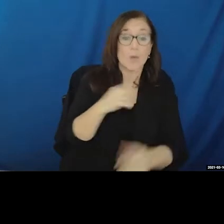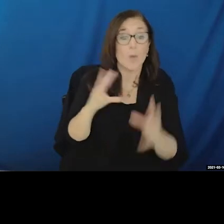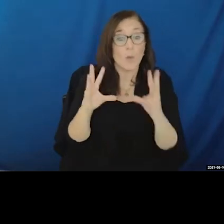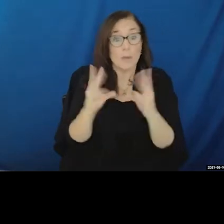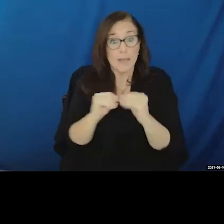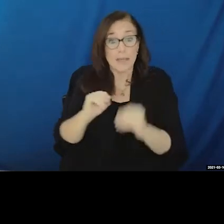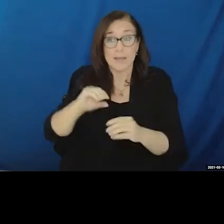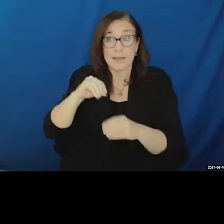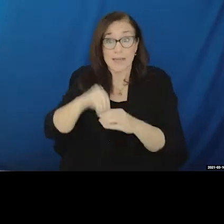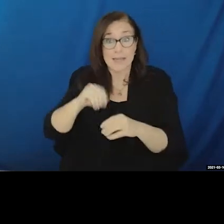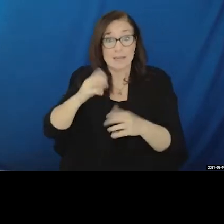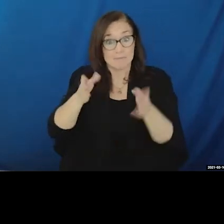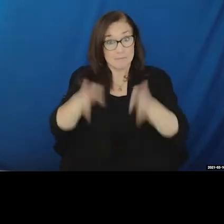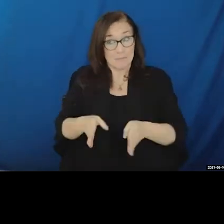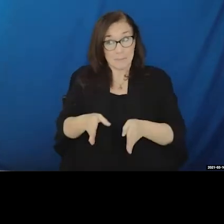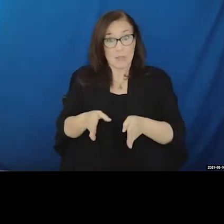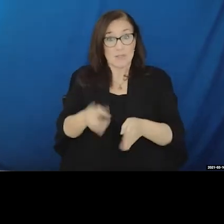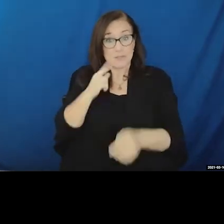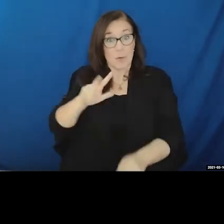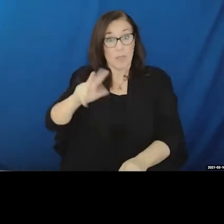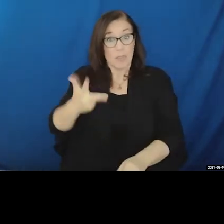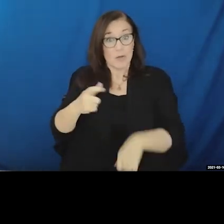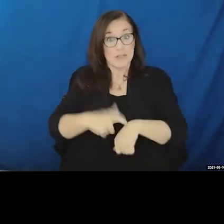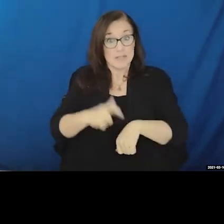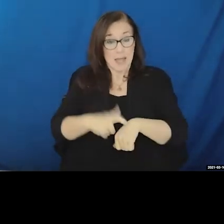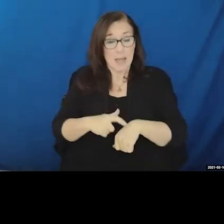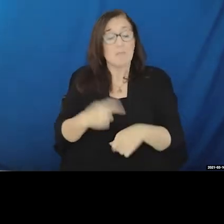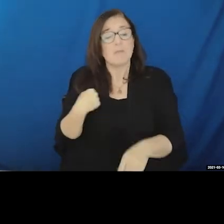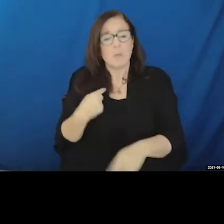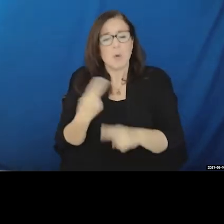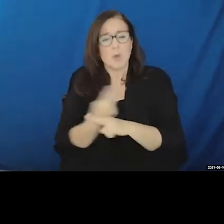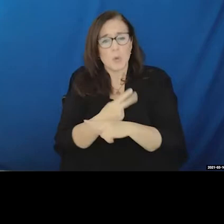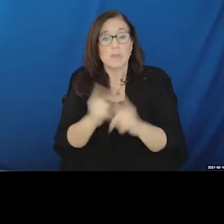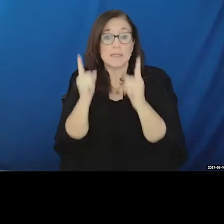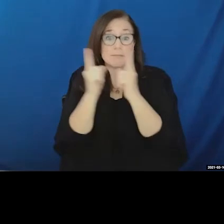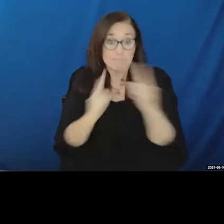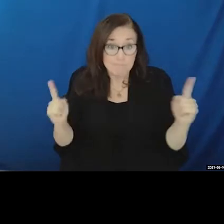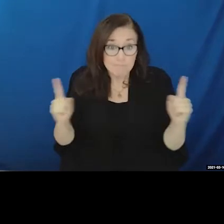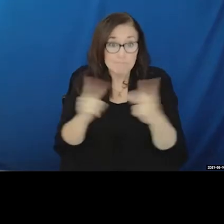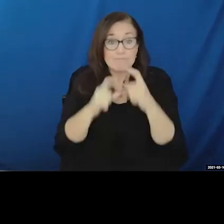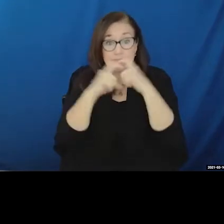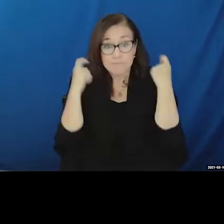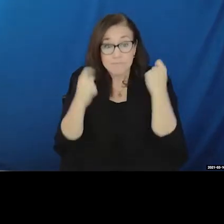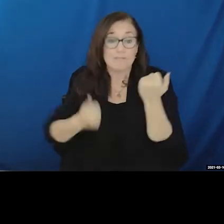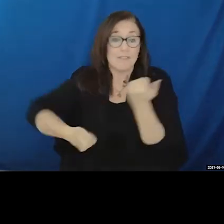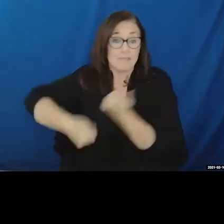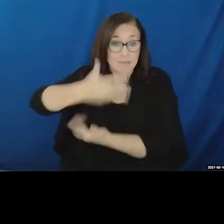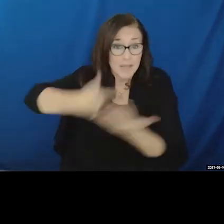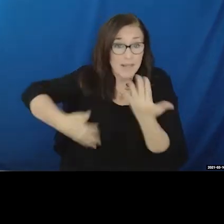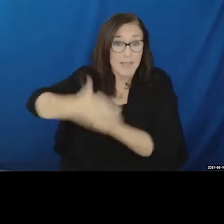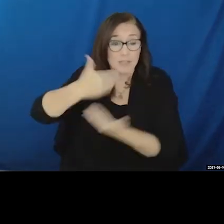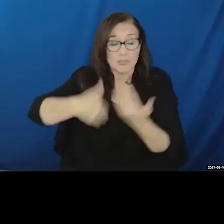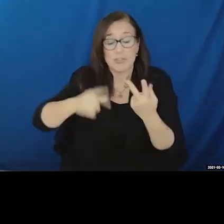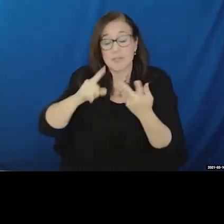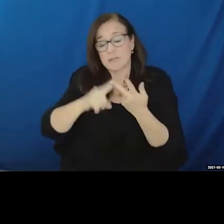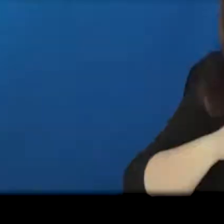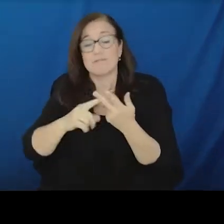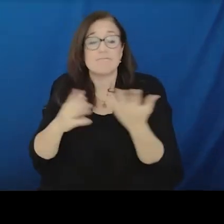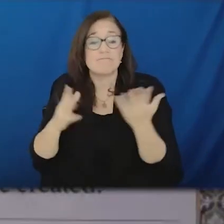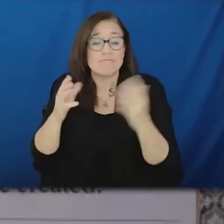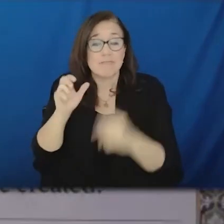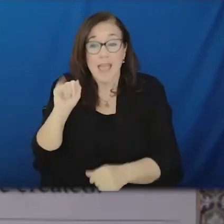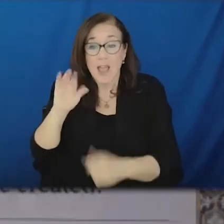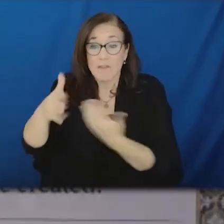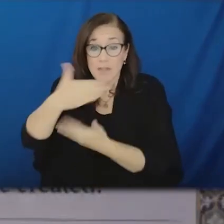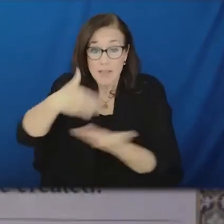time. Again, all precautions have been taken, including social distancing, masking, ventilation, and COVID testing in the last few